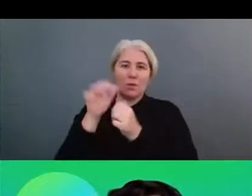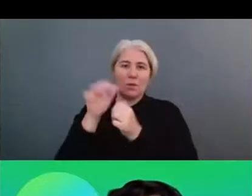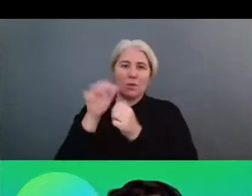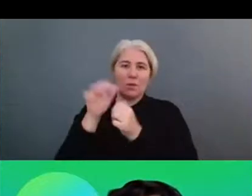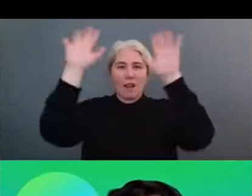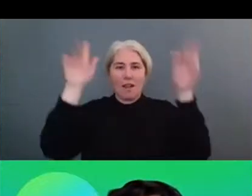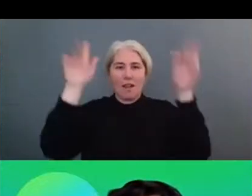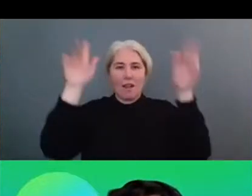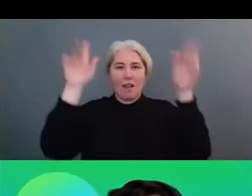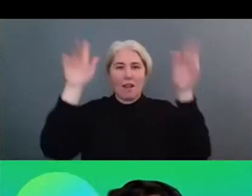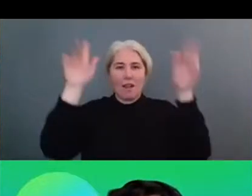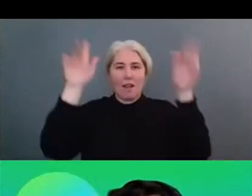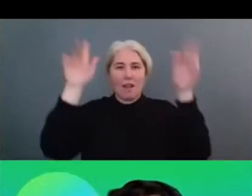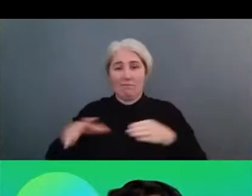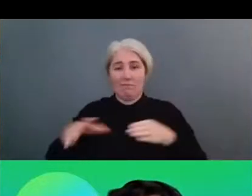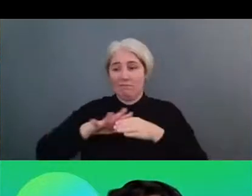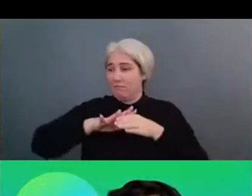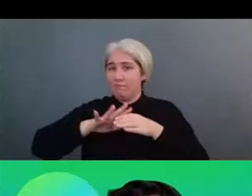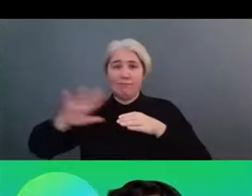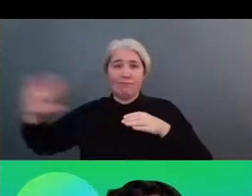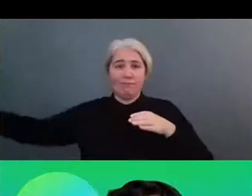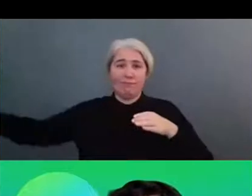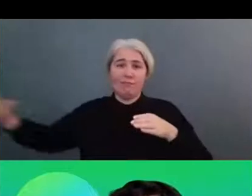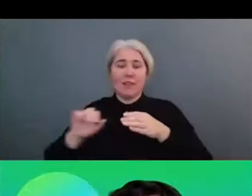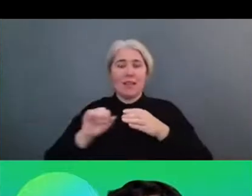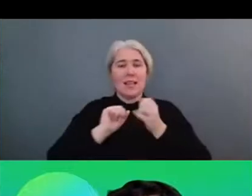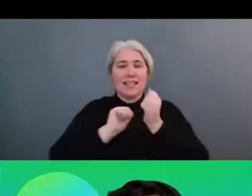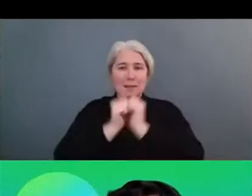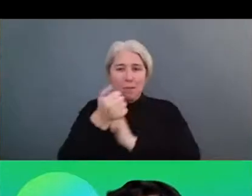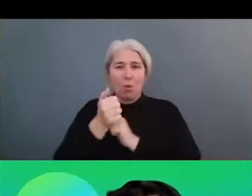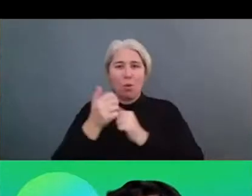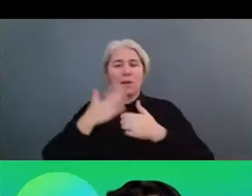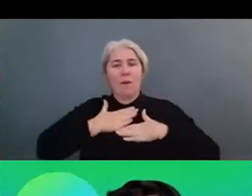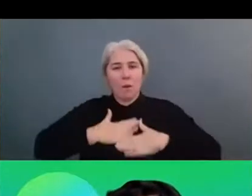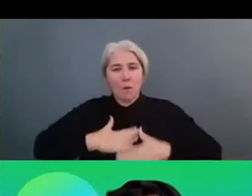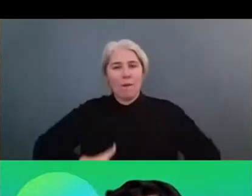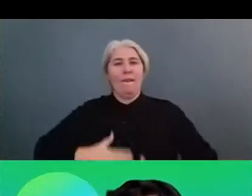coalition to drive climate action across sports.